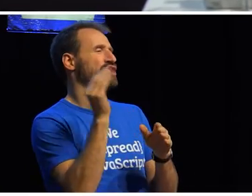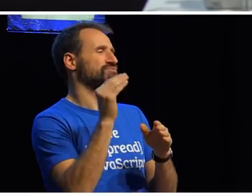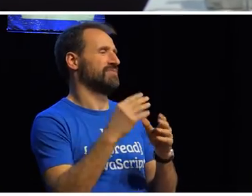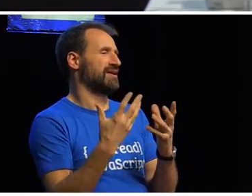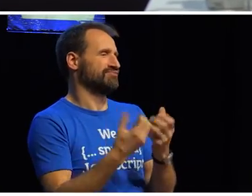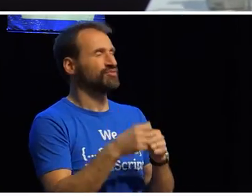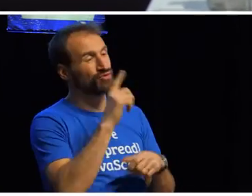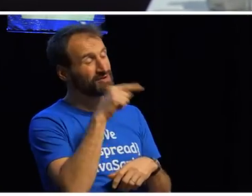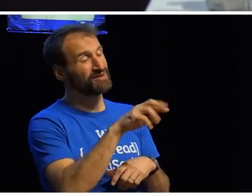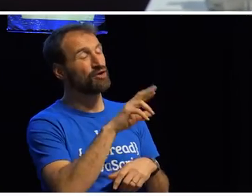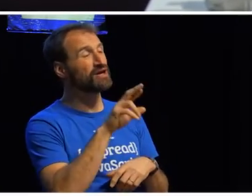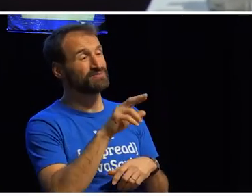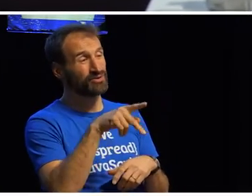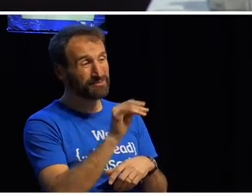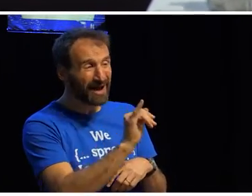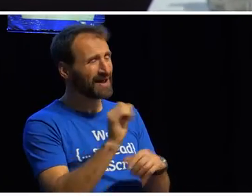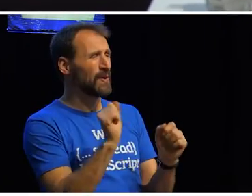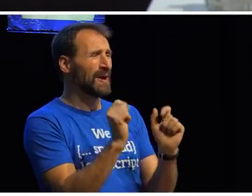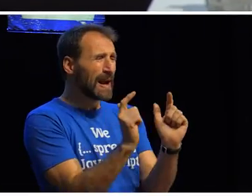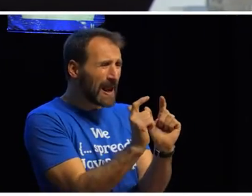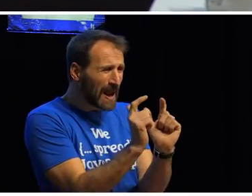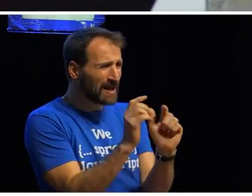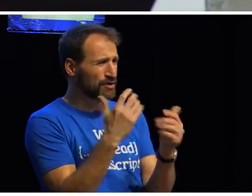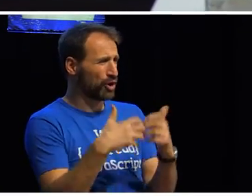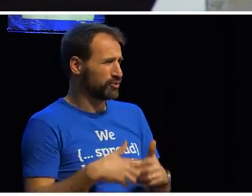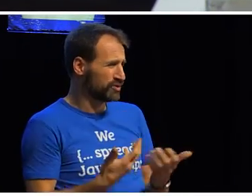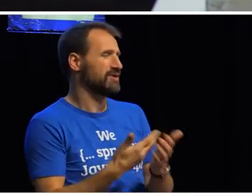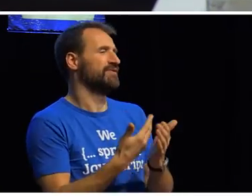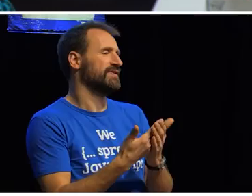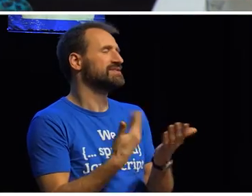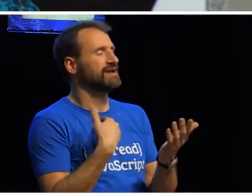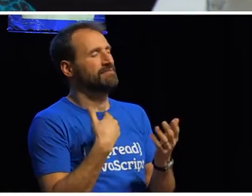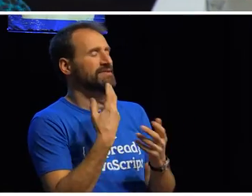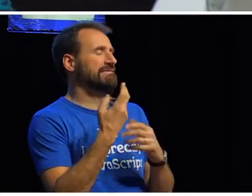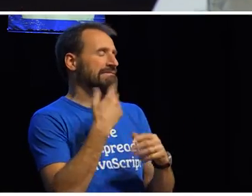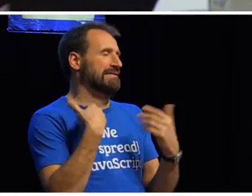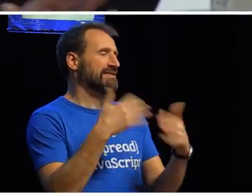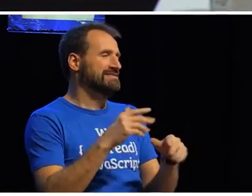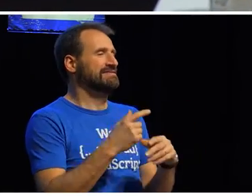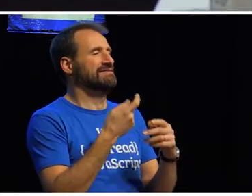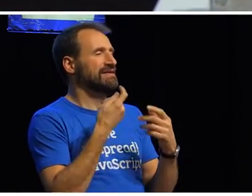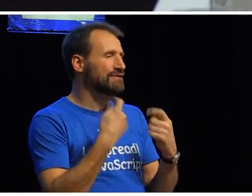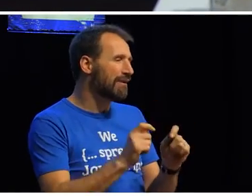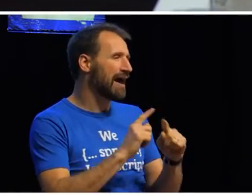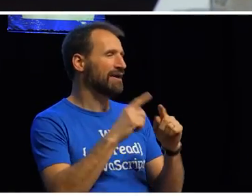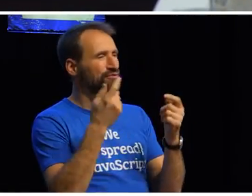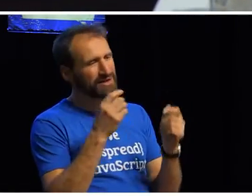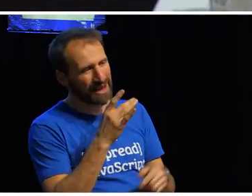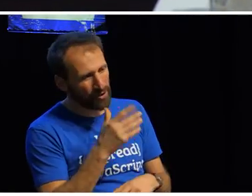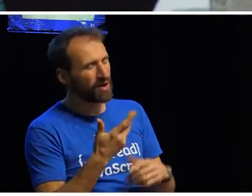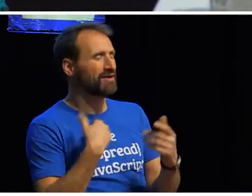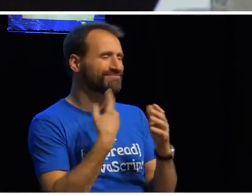small computer, so I kind of went through you know, trial and error and tried to figure out what